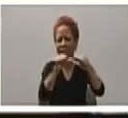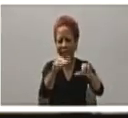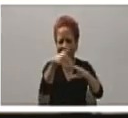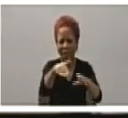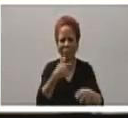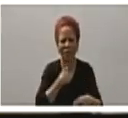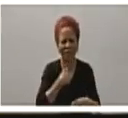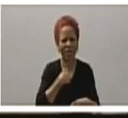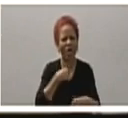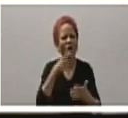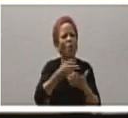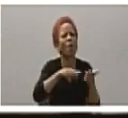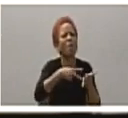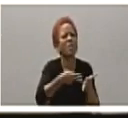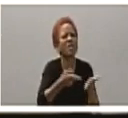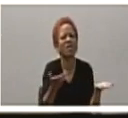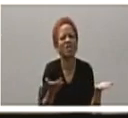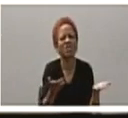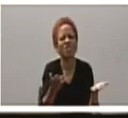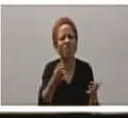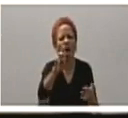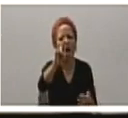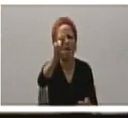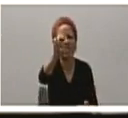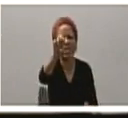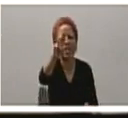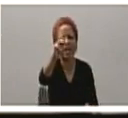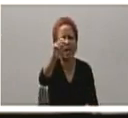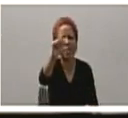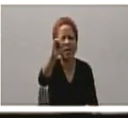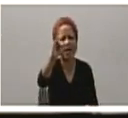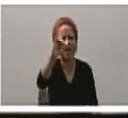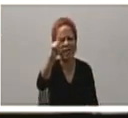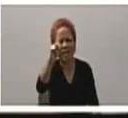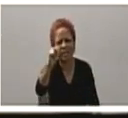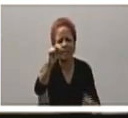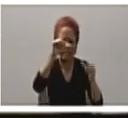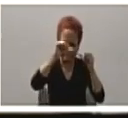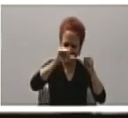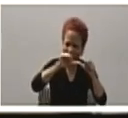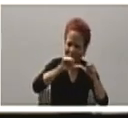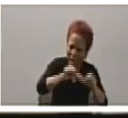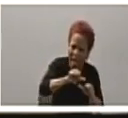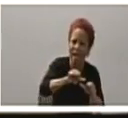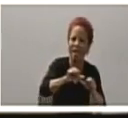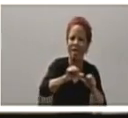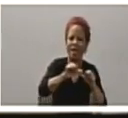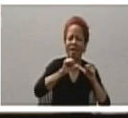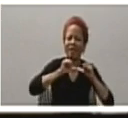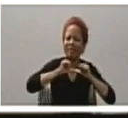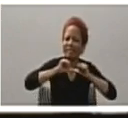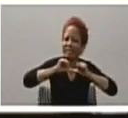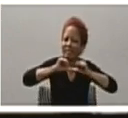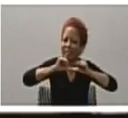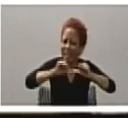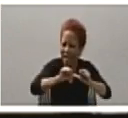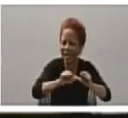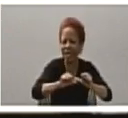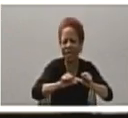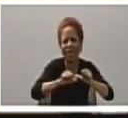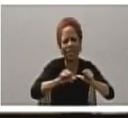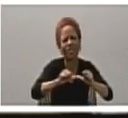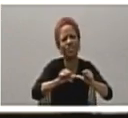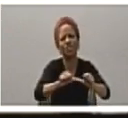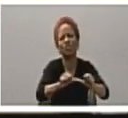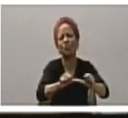remain generally means to abide, to stay, to endure, to